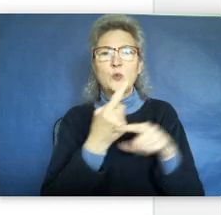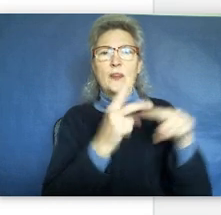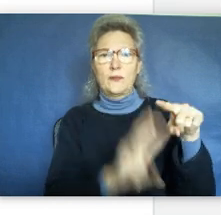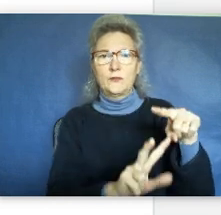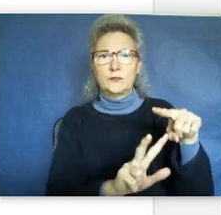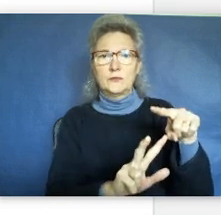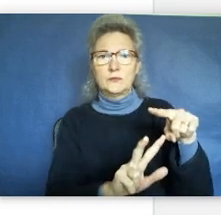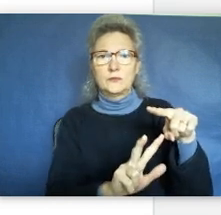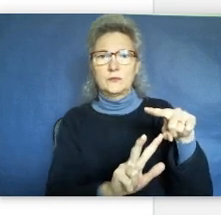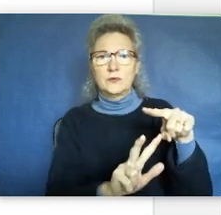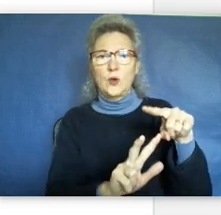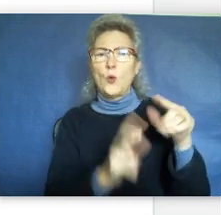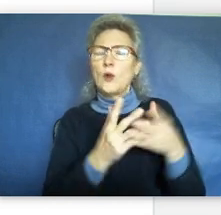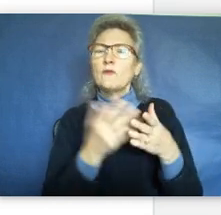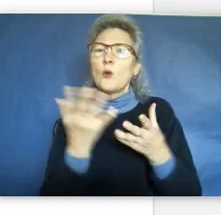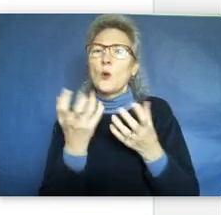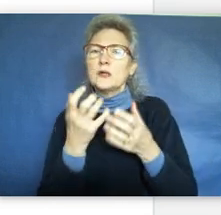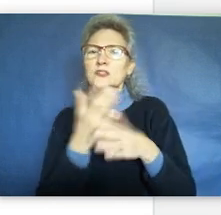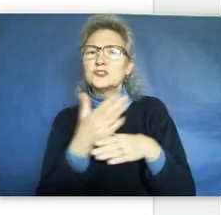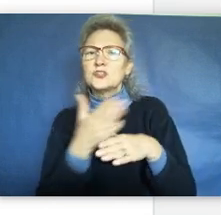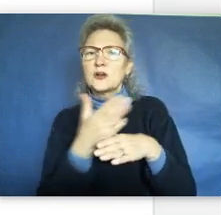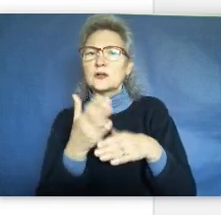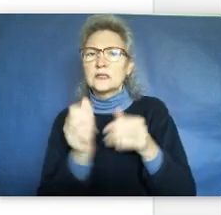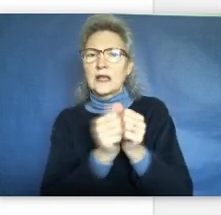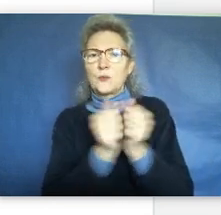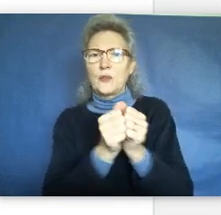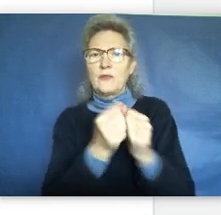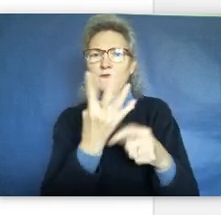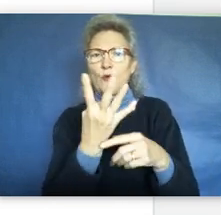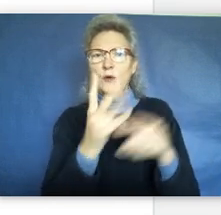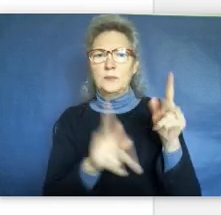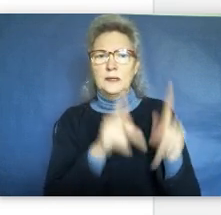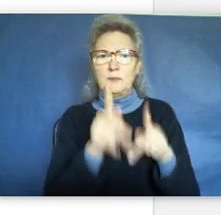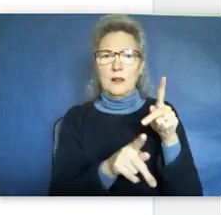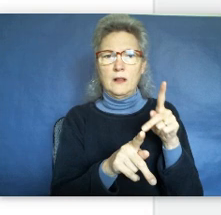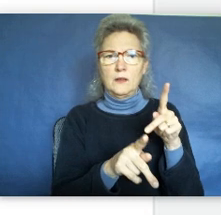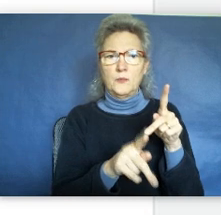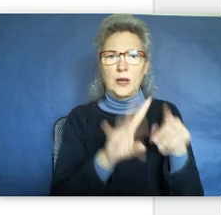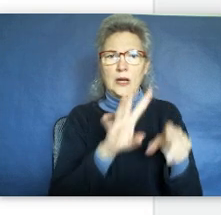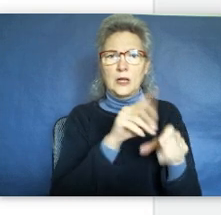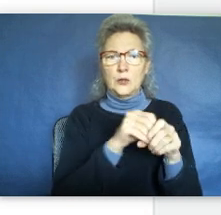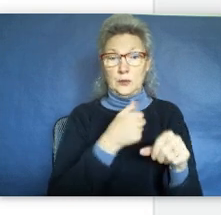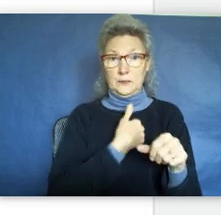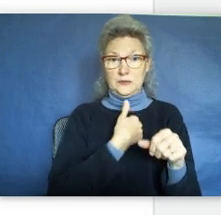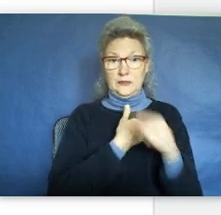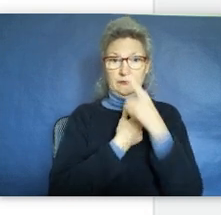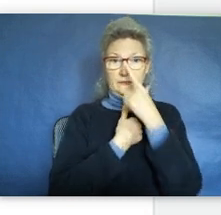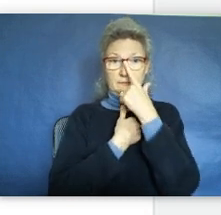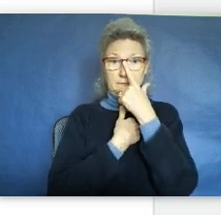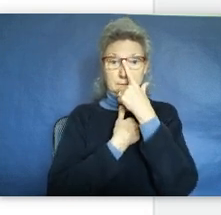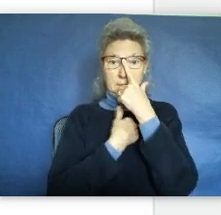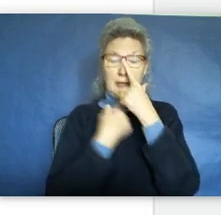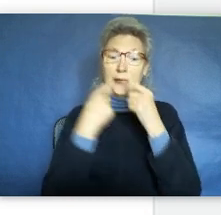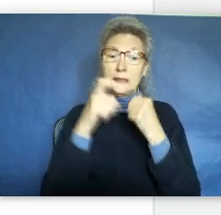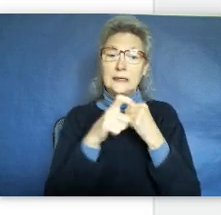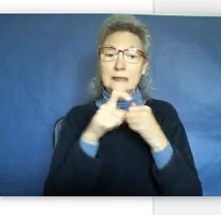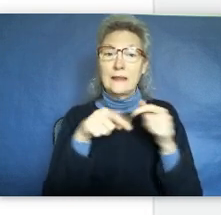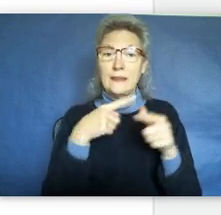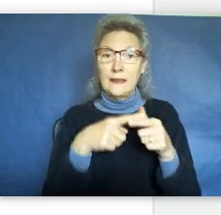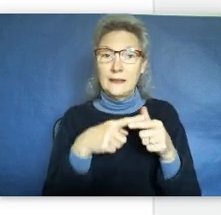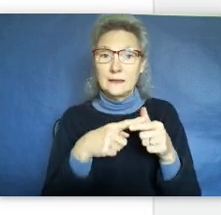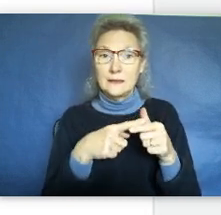here, what if we want to share that all together with four people? Because we want to include ourselves in that. I would need to